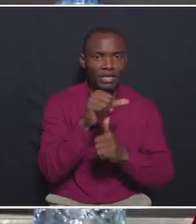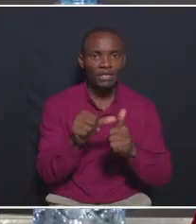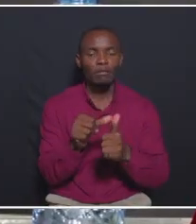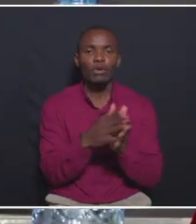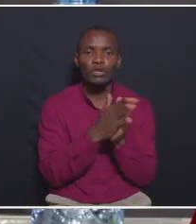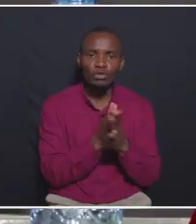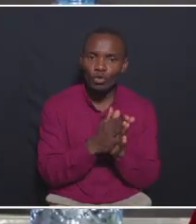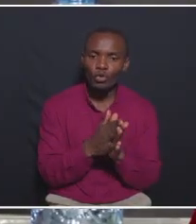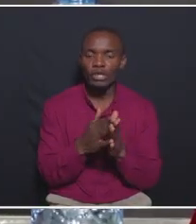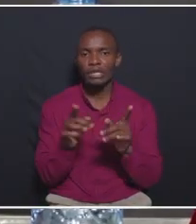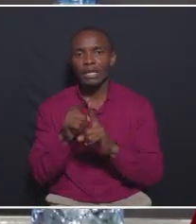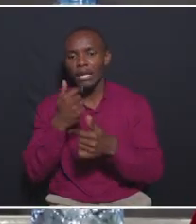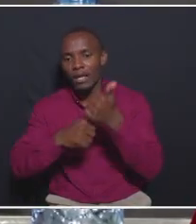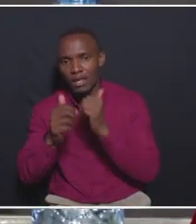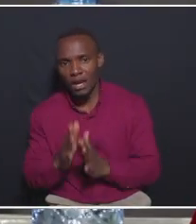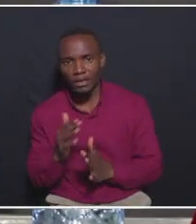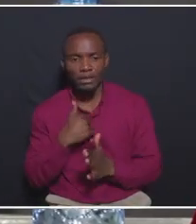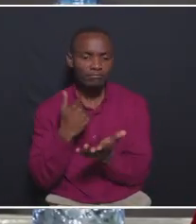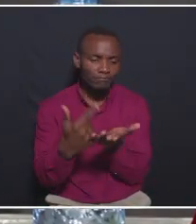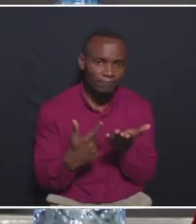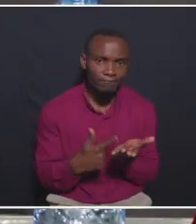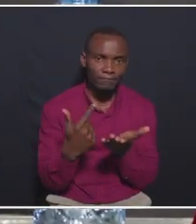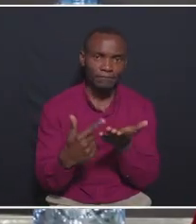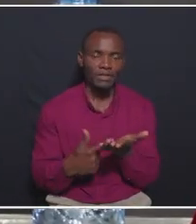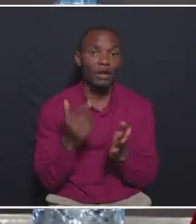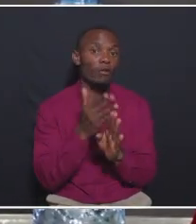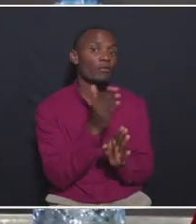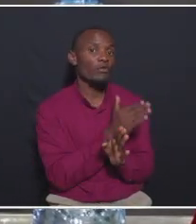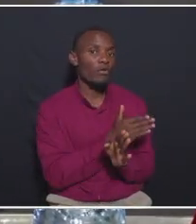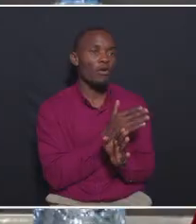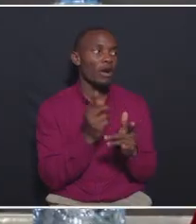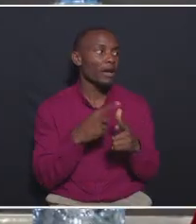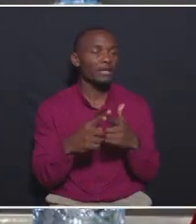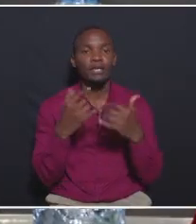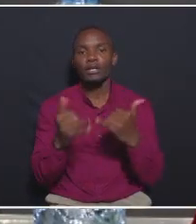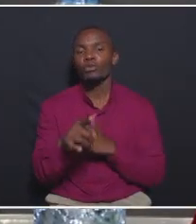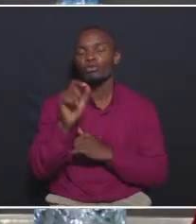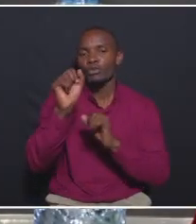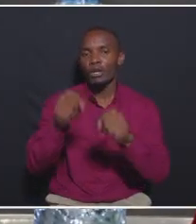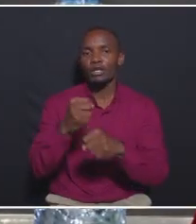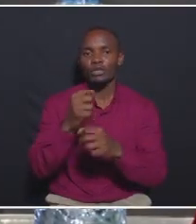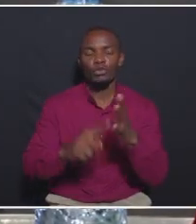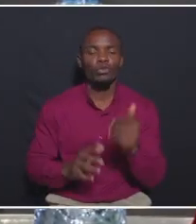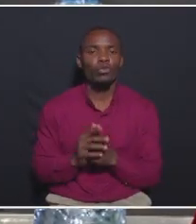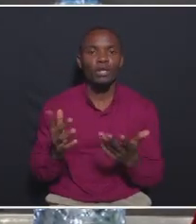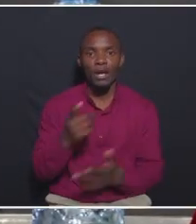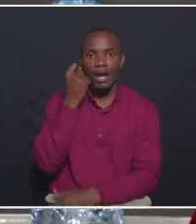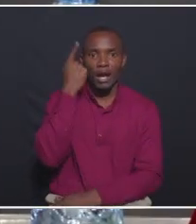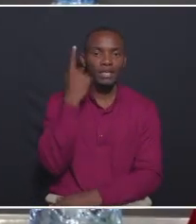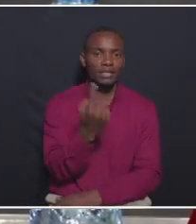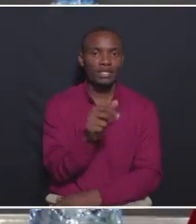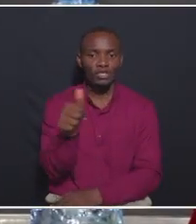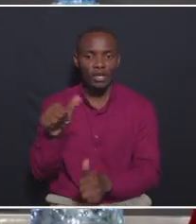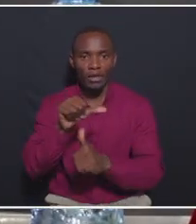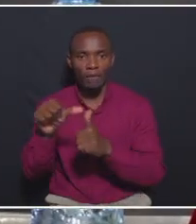have these conversations as much as possible so that you get on the same page in terms of what the world is, what the scene is supposed